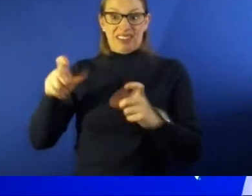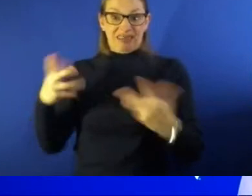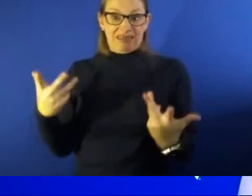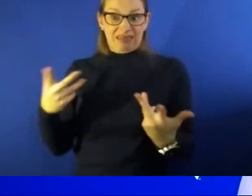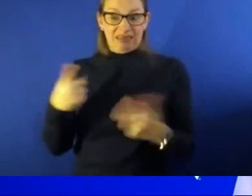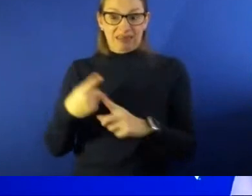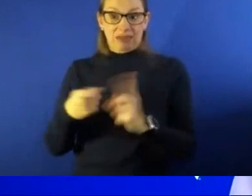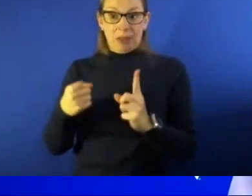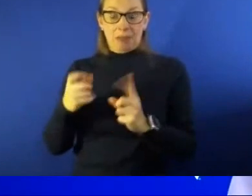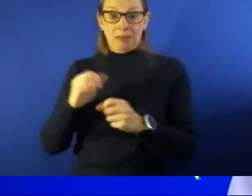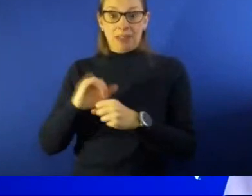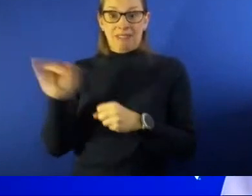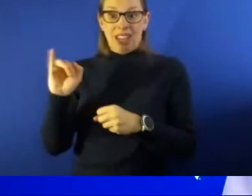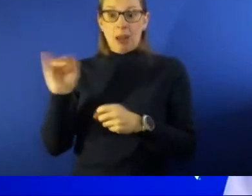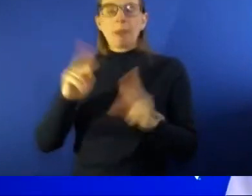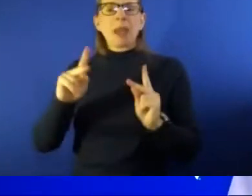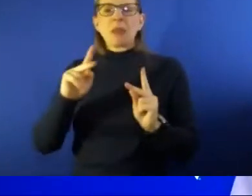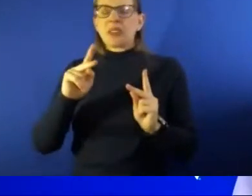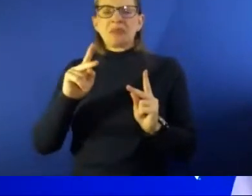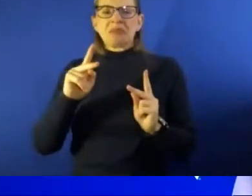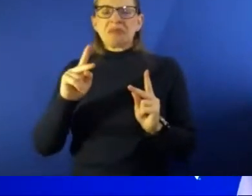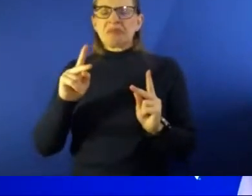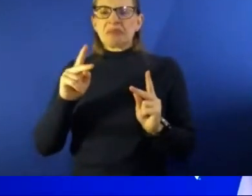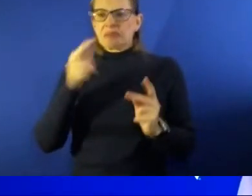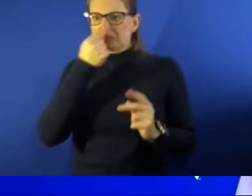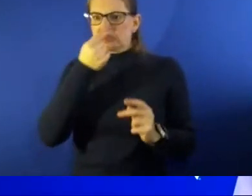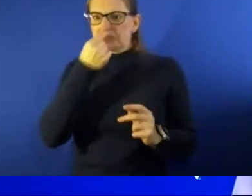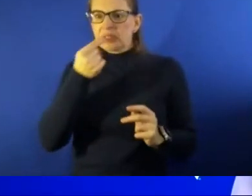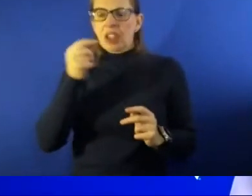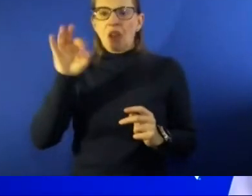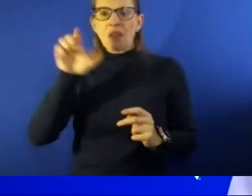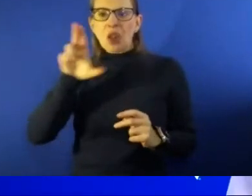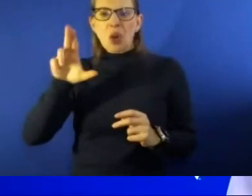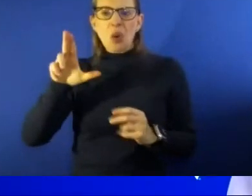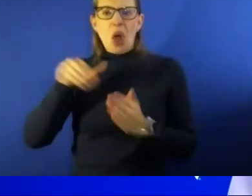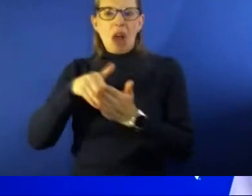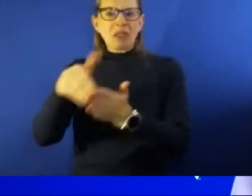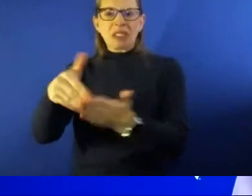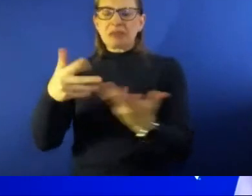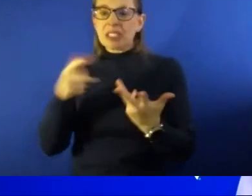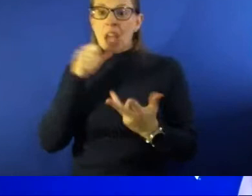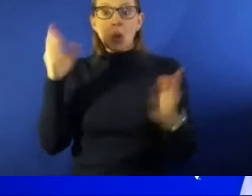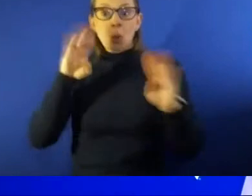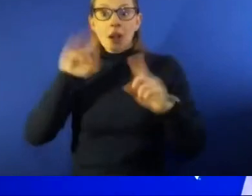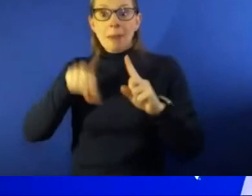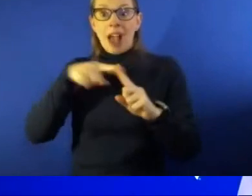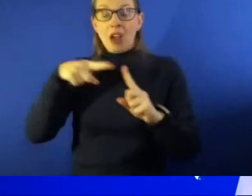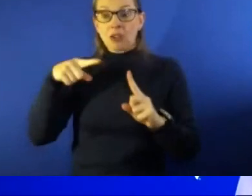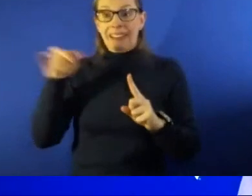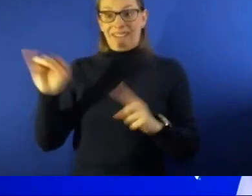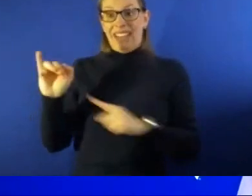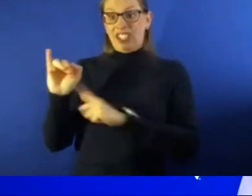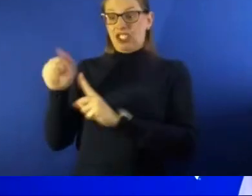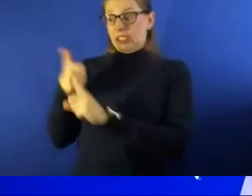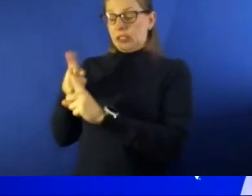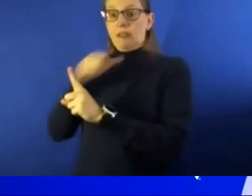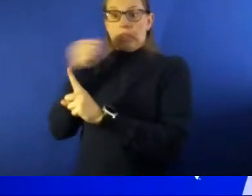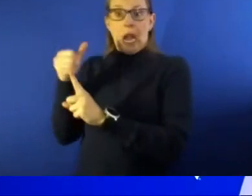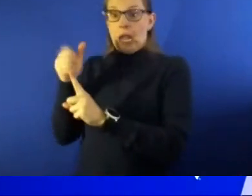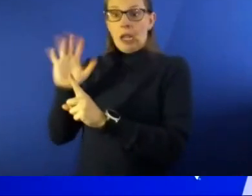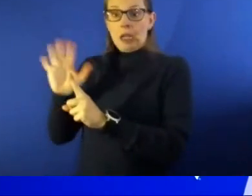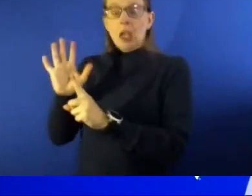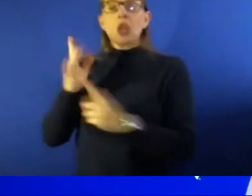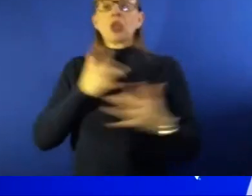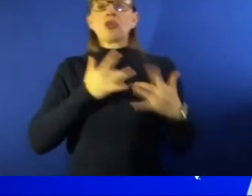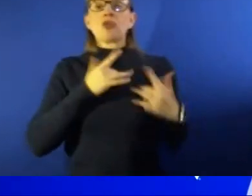infection. People have colds and influenza all the time. We aren't worried about the influenza, the infection itself. What we're concerned about